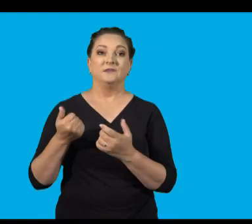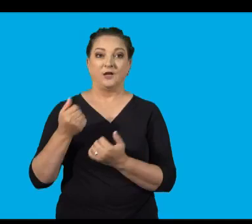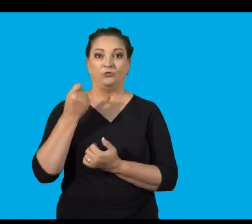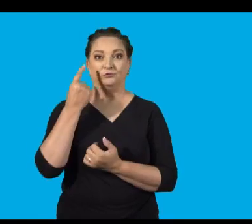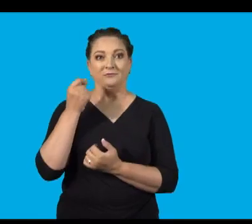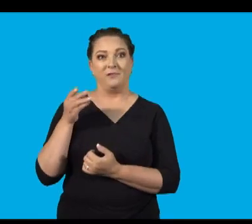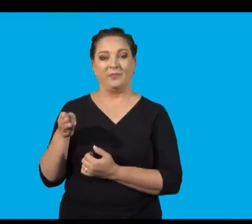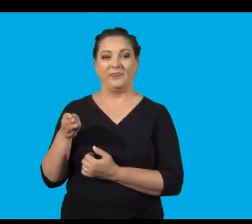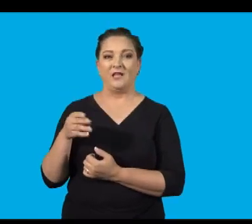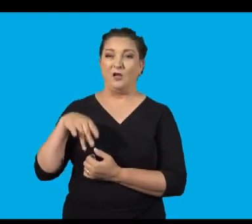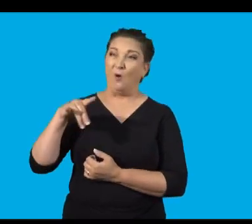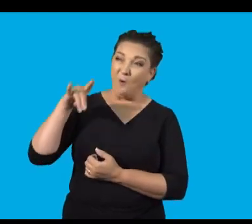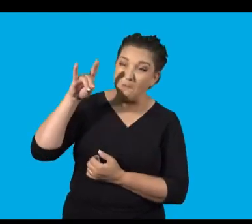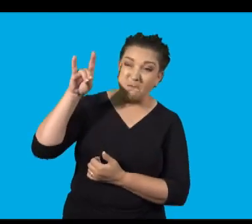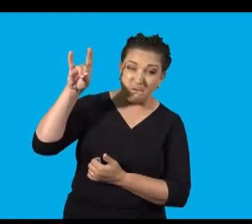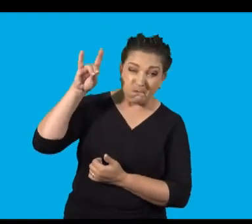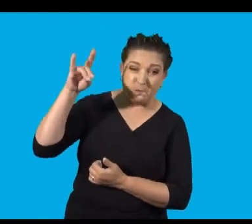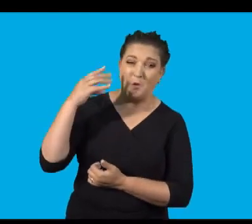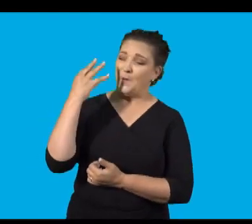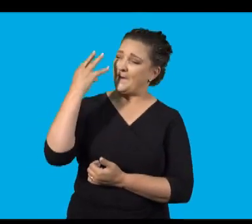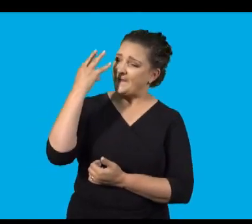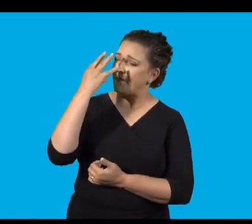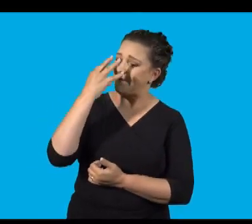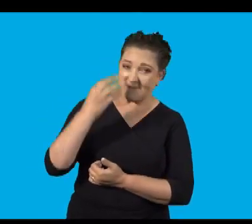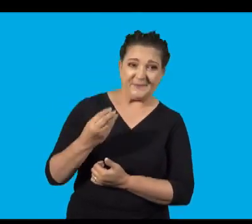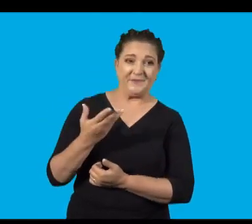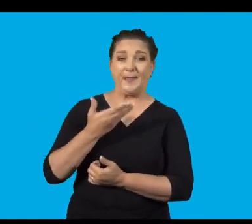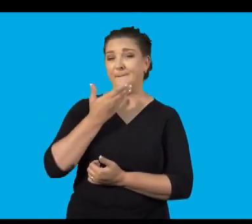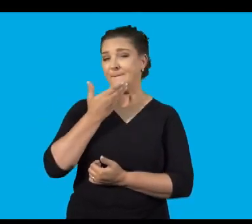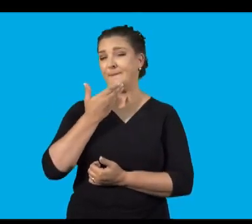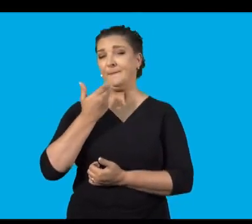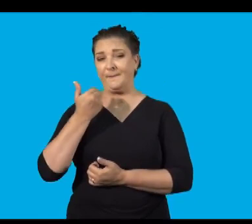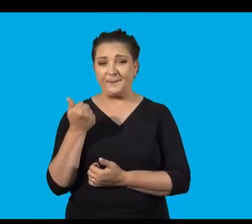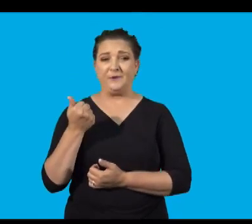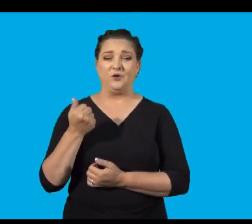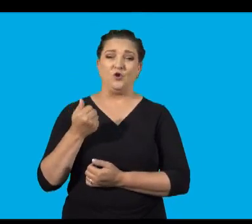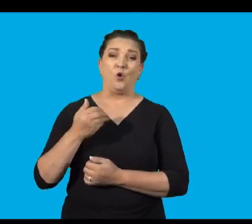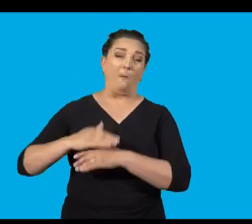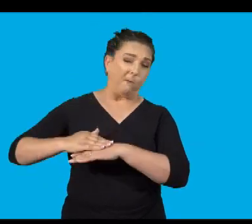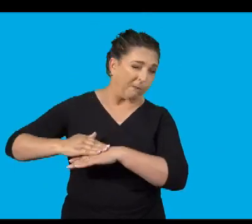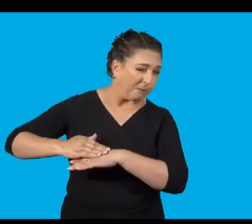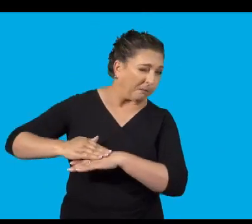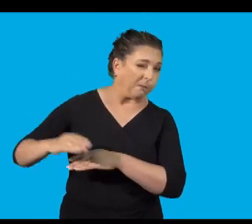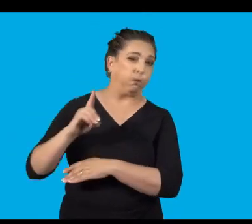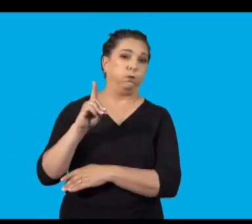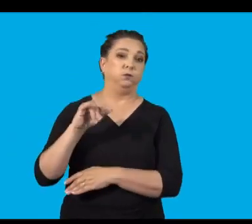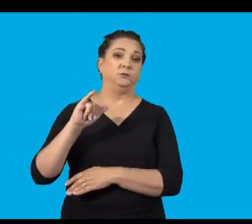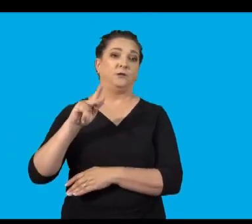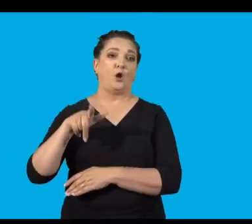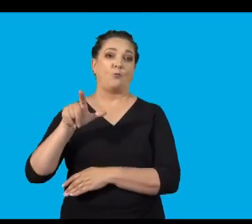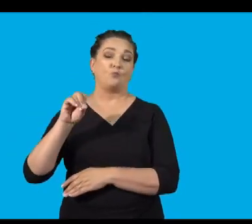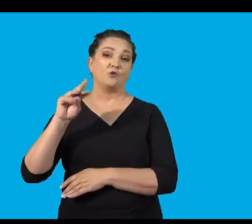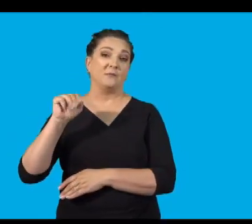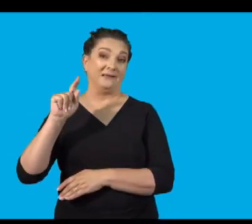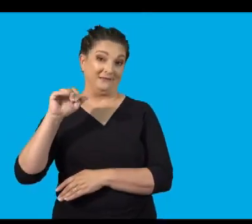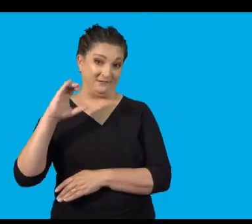so it makes sense. So tallest, prettiest, best, or most diplomatic. Now, we're going